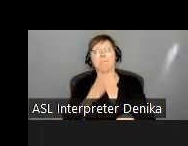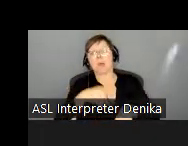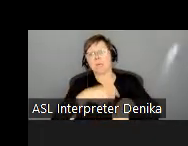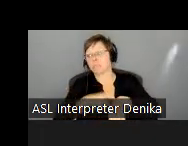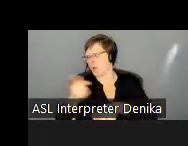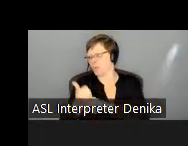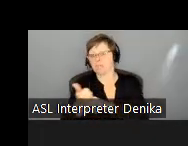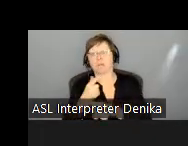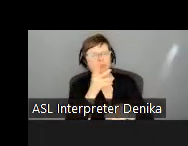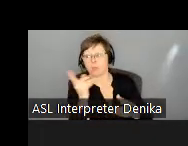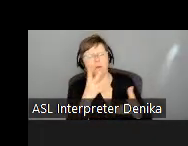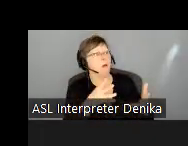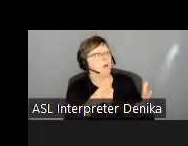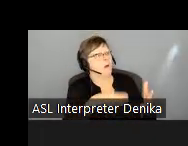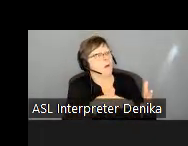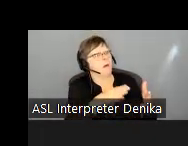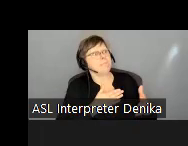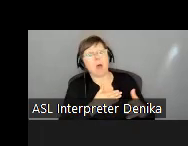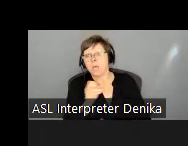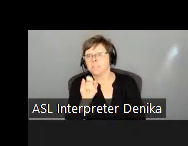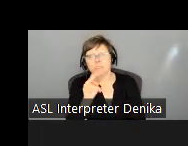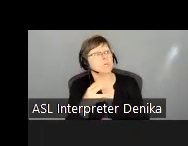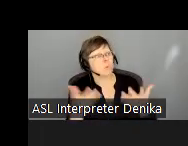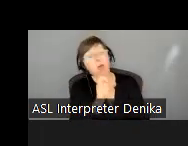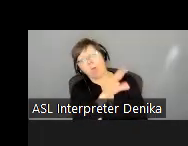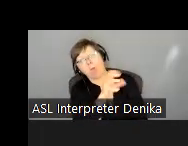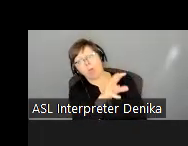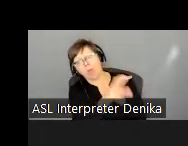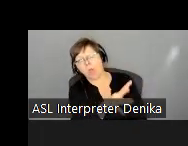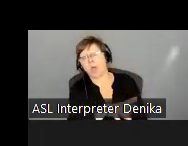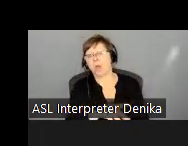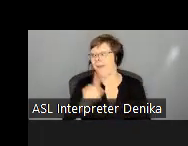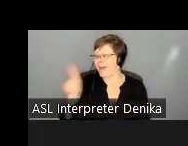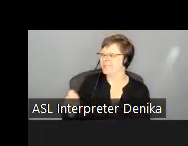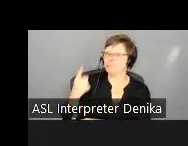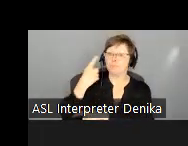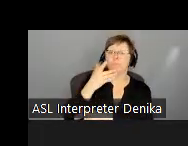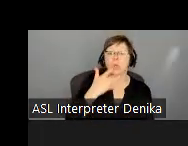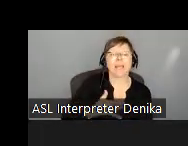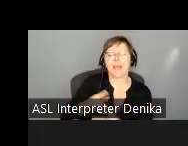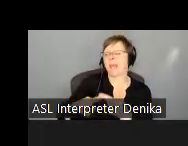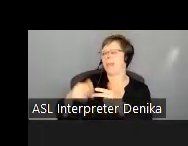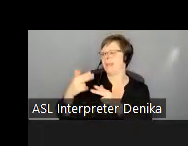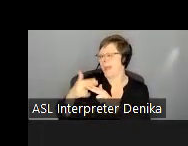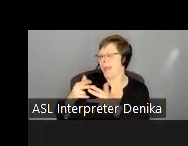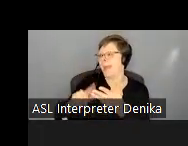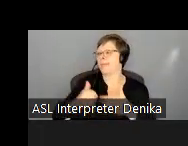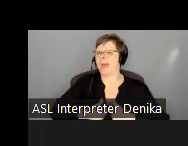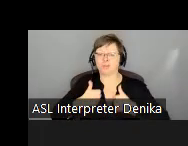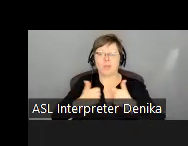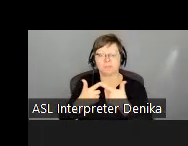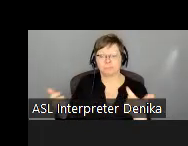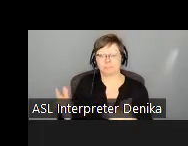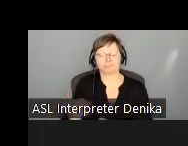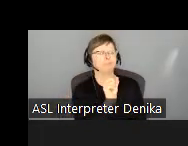She gave over her social insurance number, and they're asking for a date of birth, name, address, and whatnot.